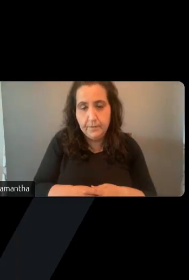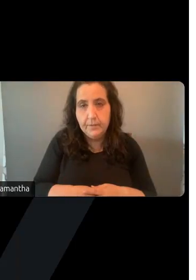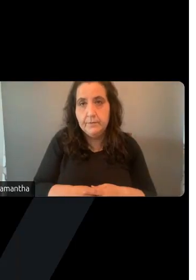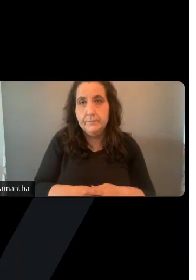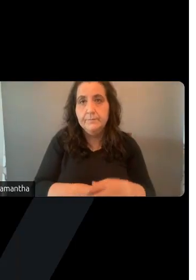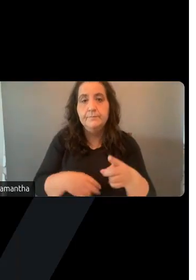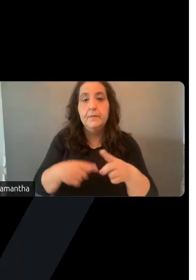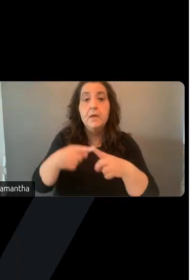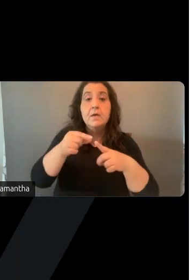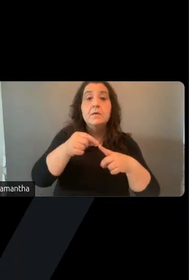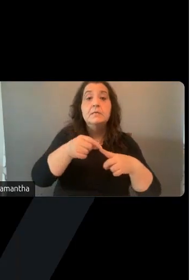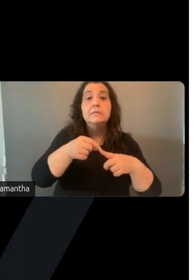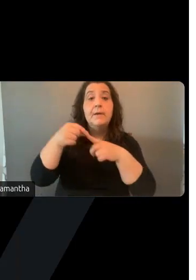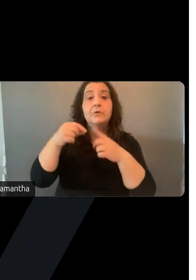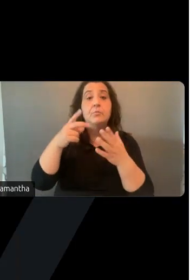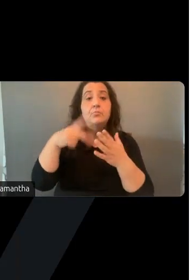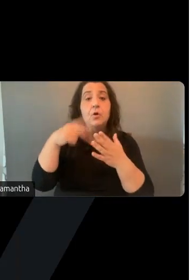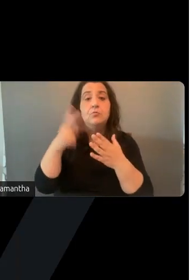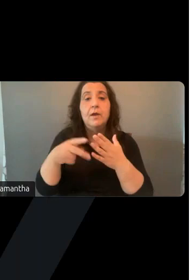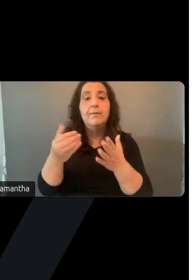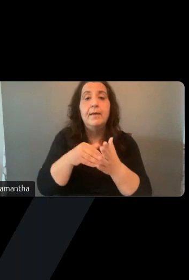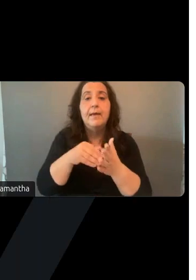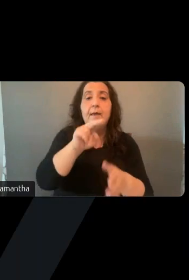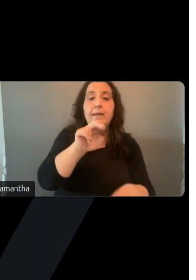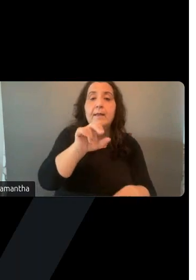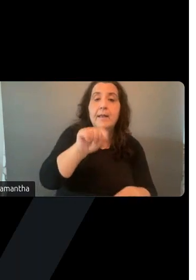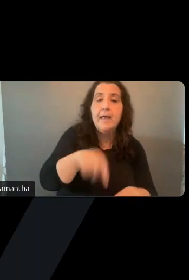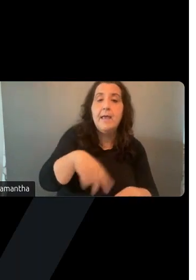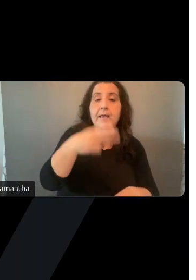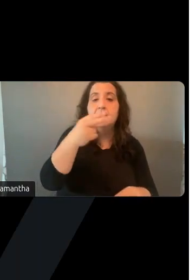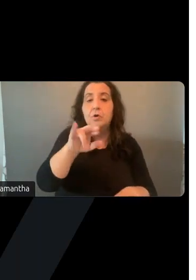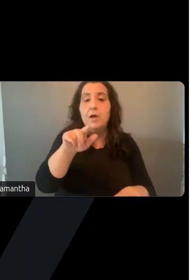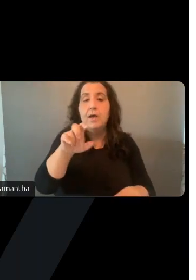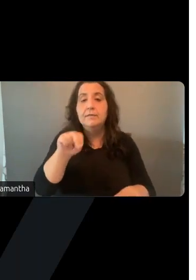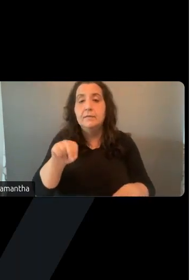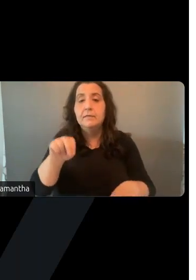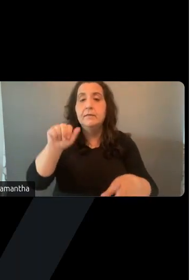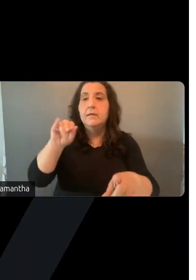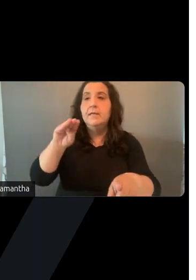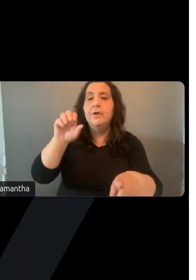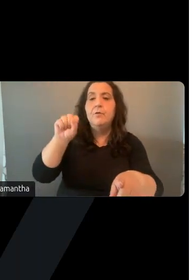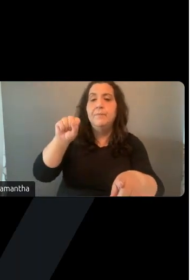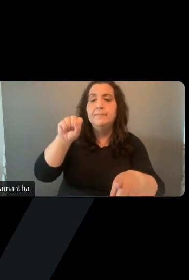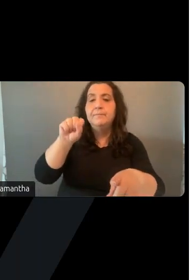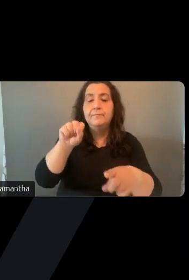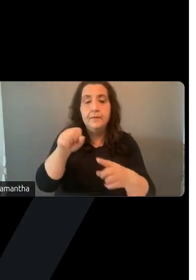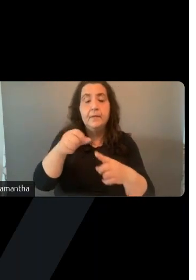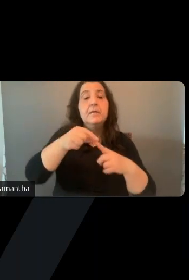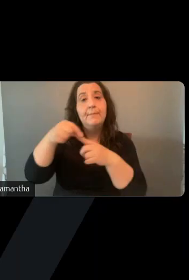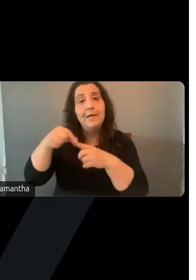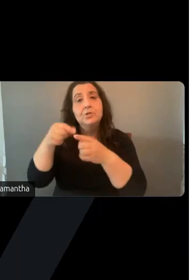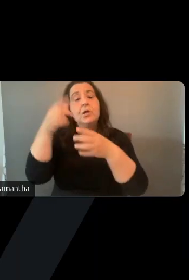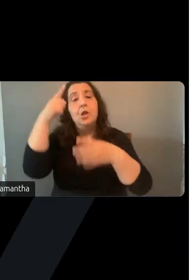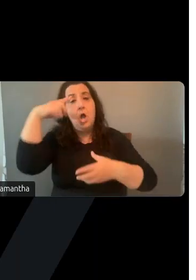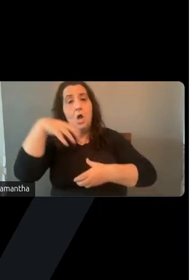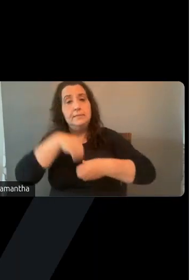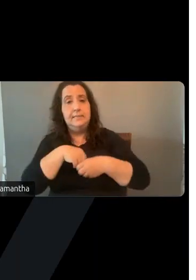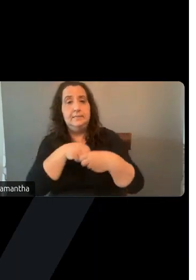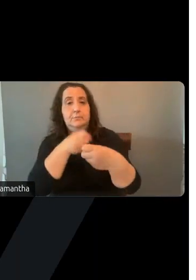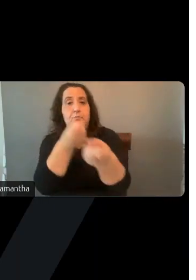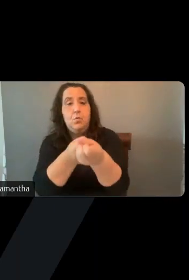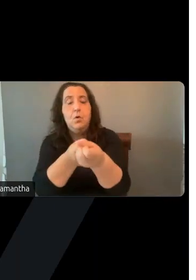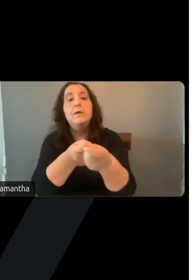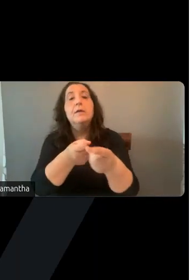Our specialized programs, again, such as NEST, Horizon, and AIMS, these are specialized in autism support, and they have